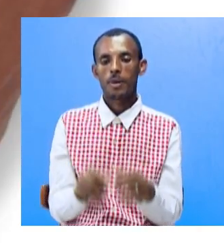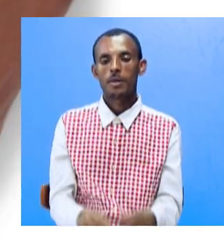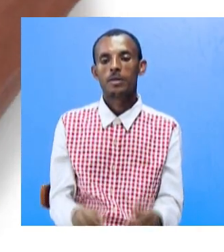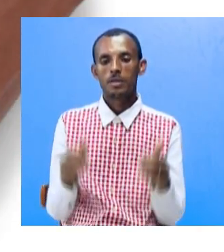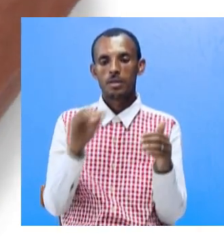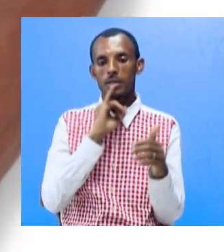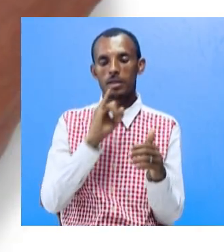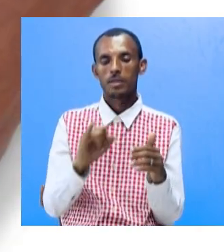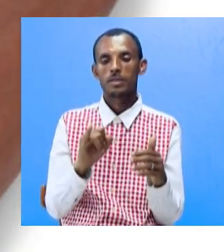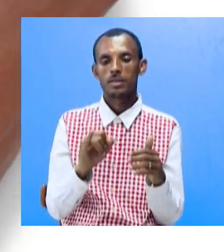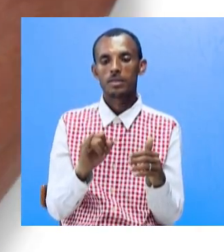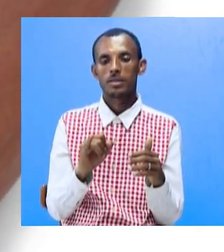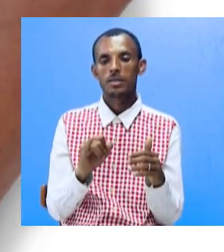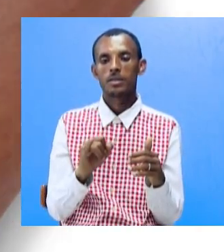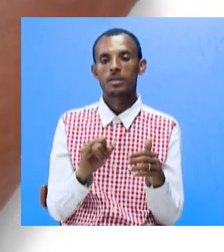is